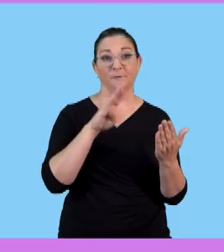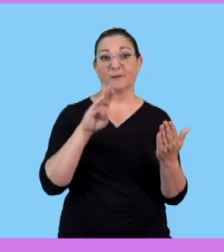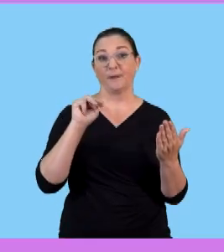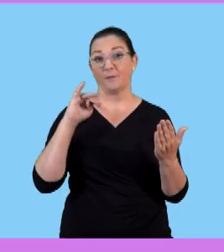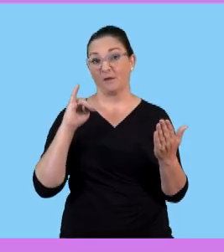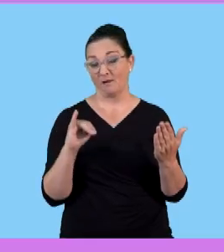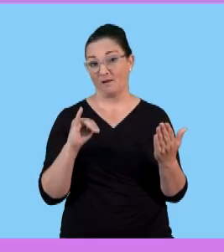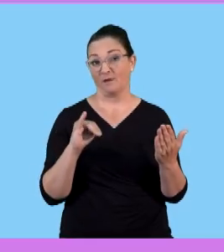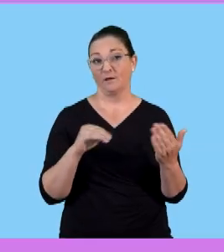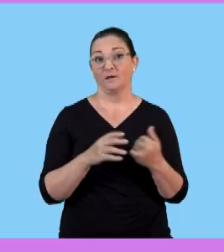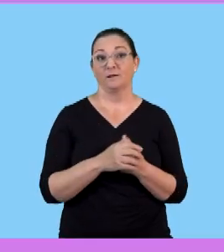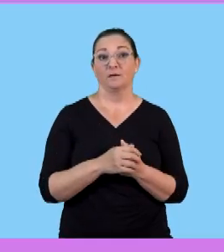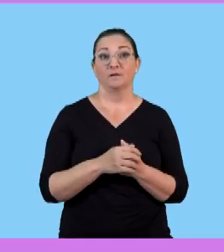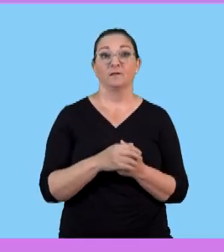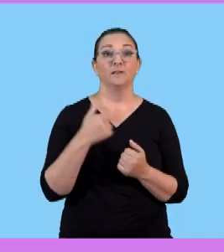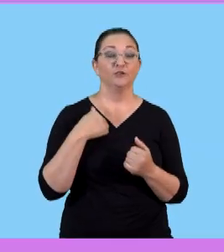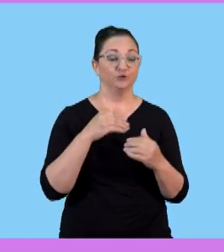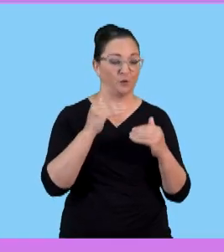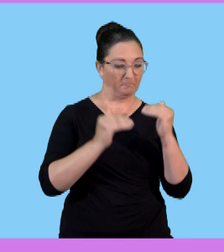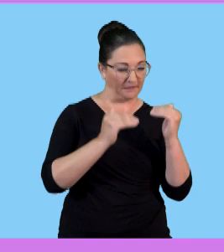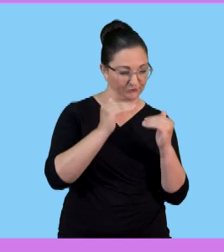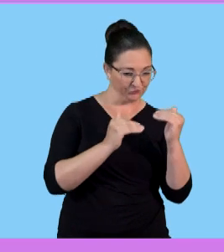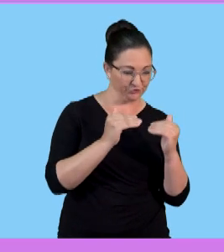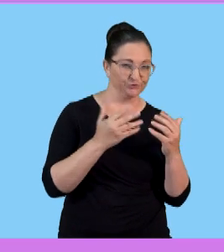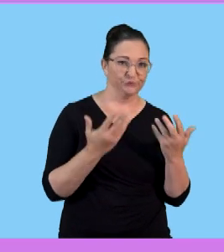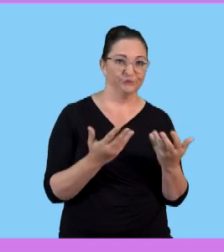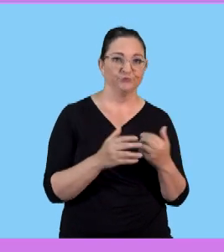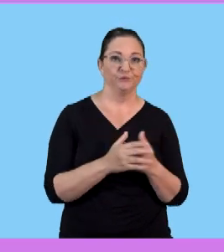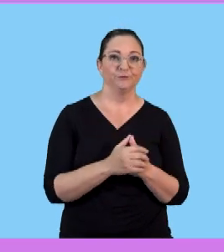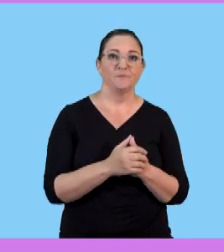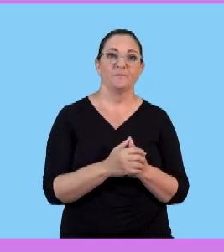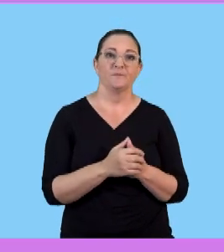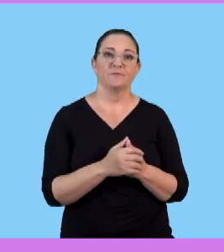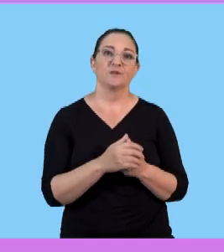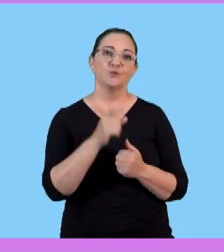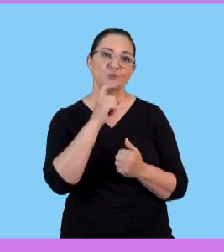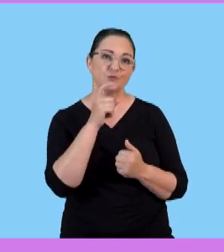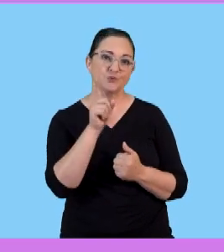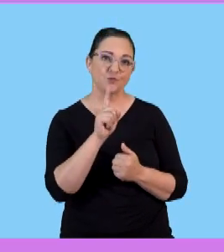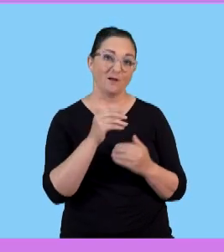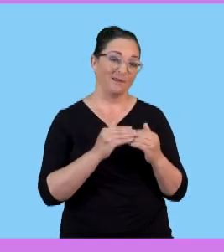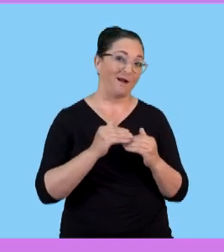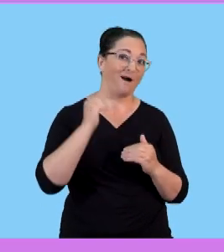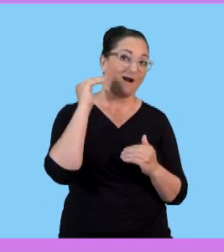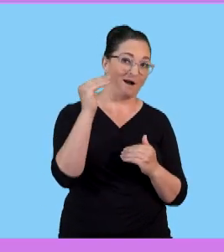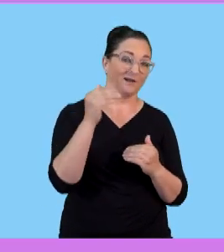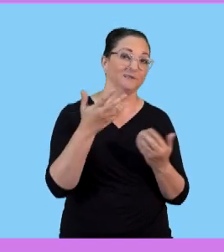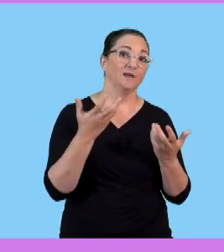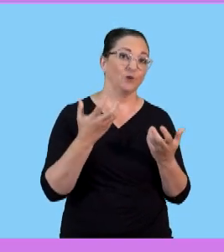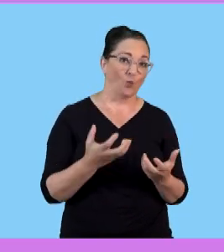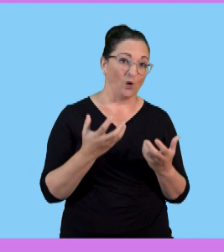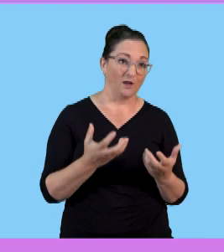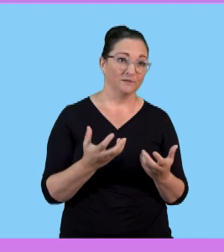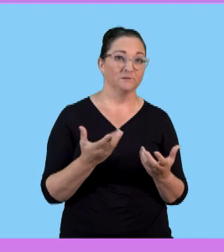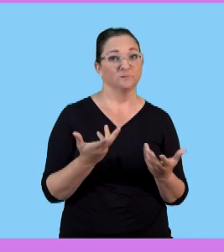indicated that BMI, body mass index, is a measure, as I've explained now with our quick practice, that uses your height